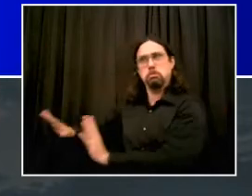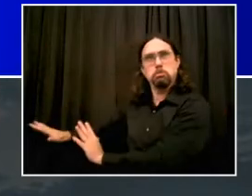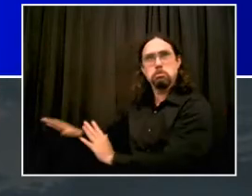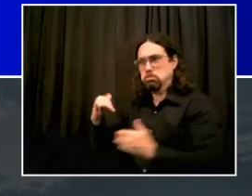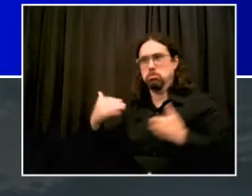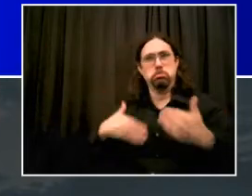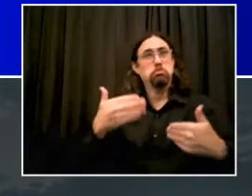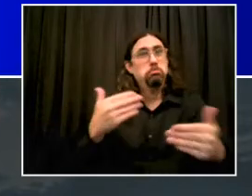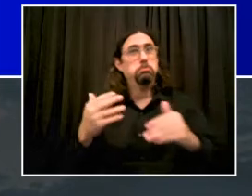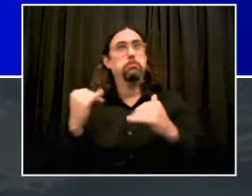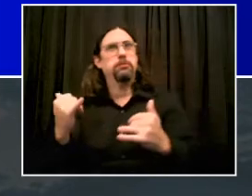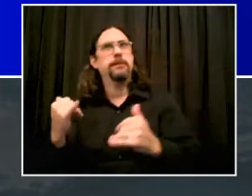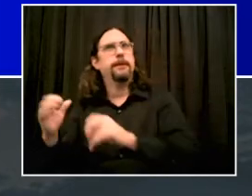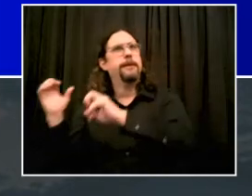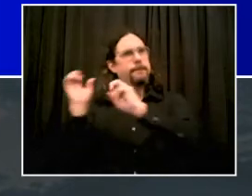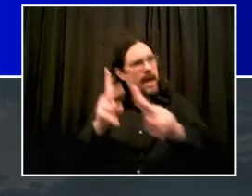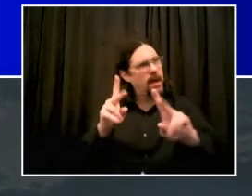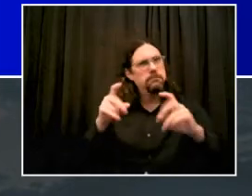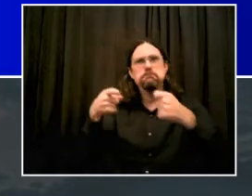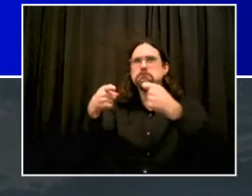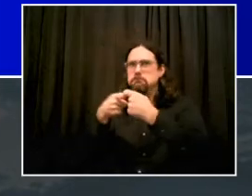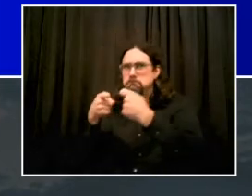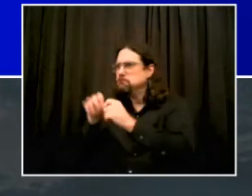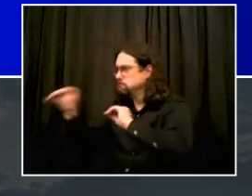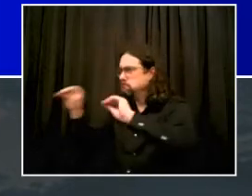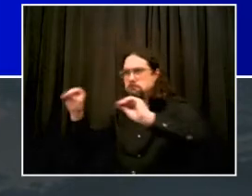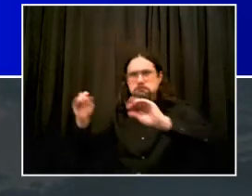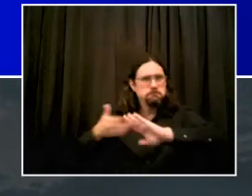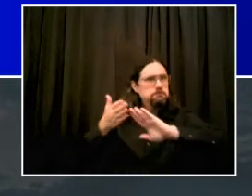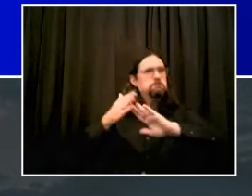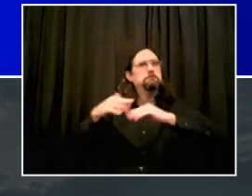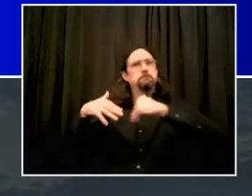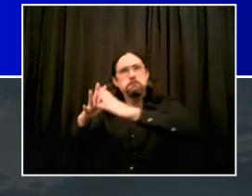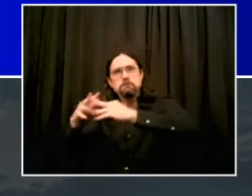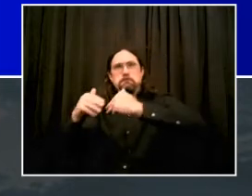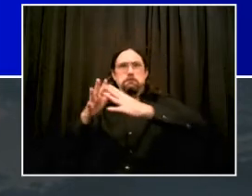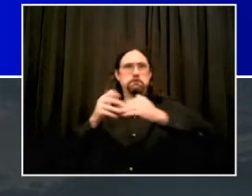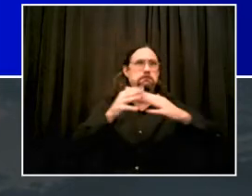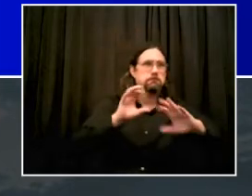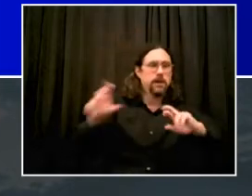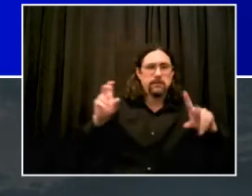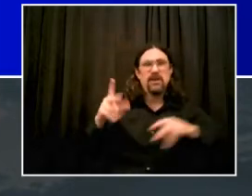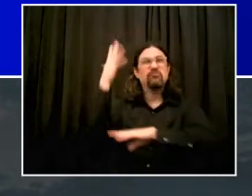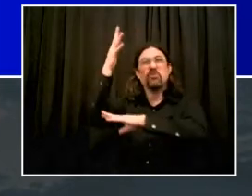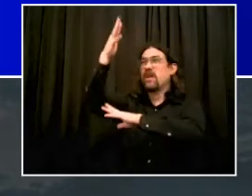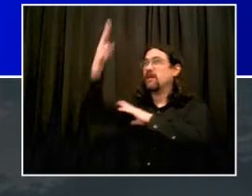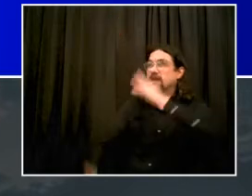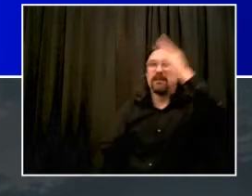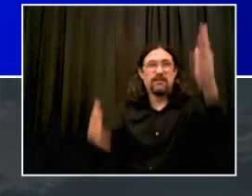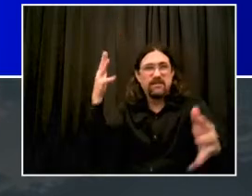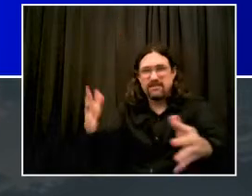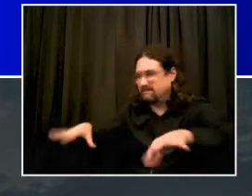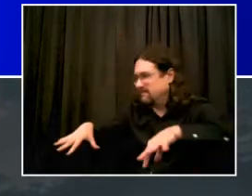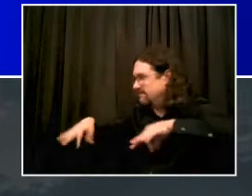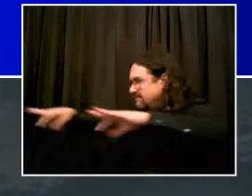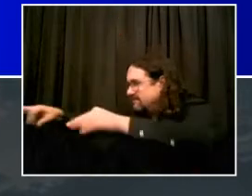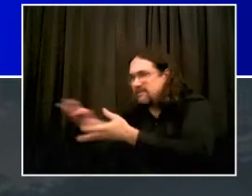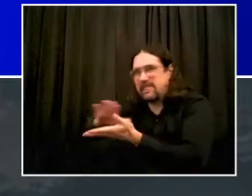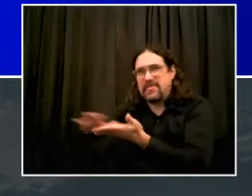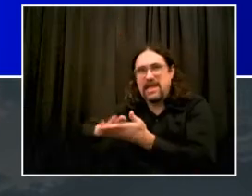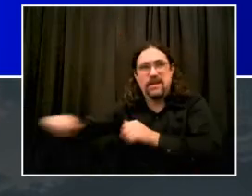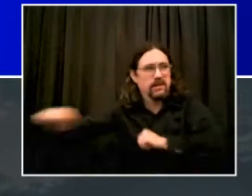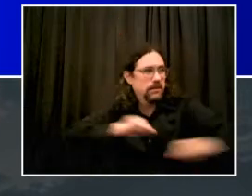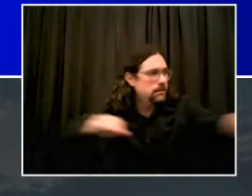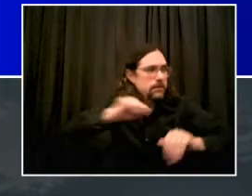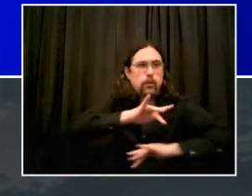last night. They're doing that work now. But job one is to make sure there's no additional danger to human life and to make sure that